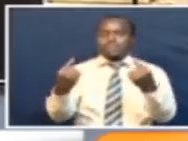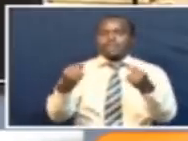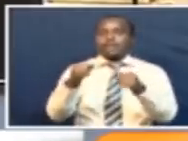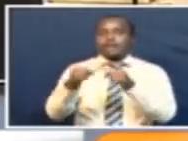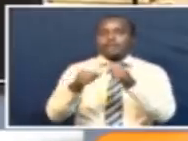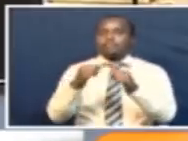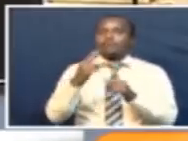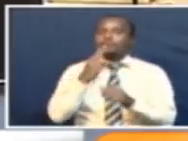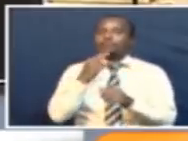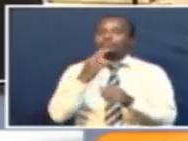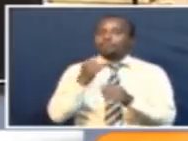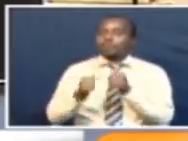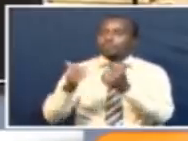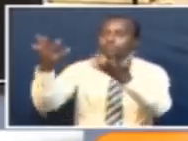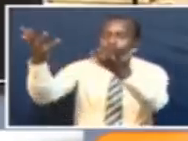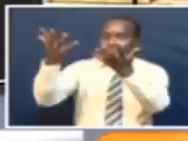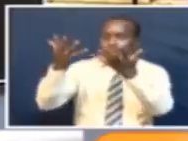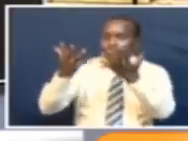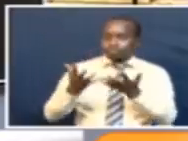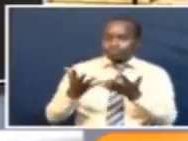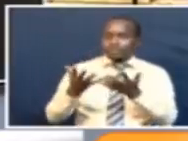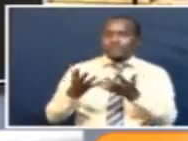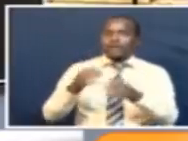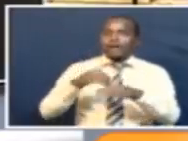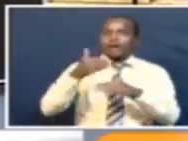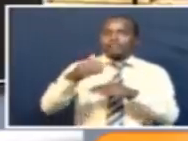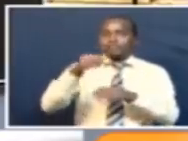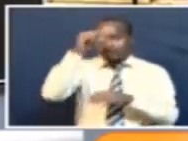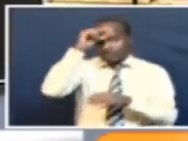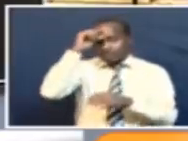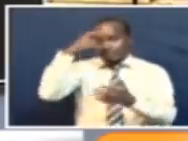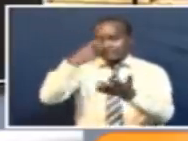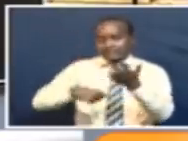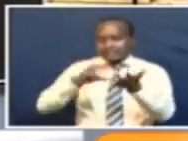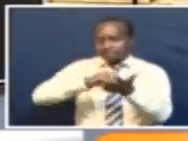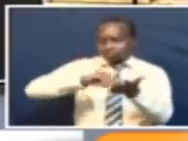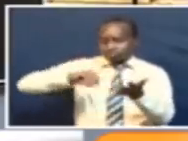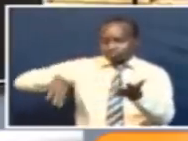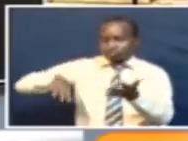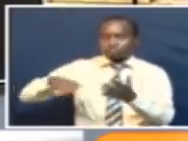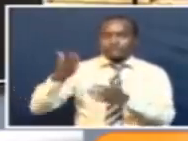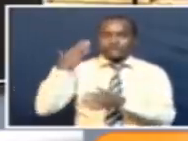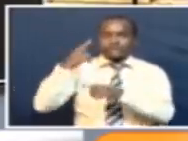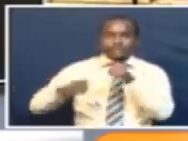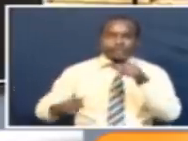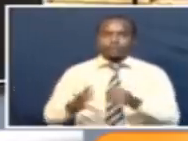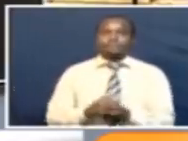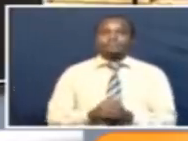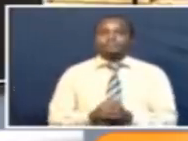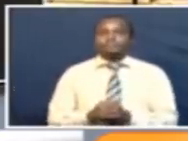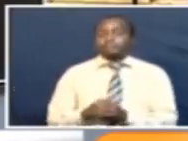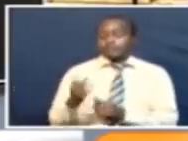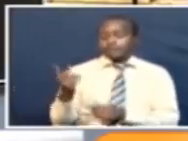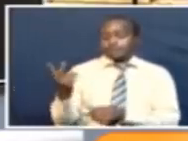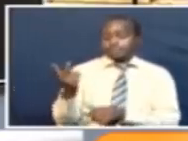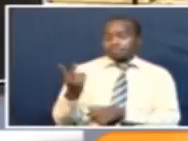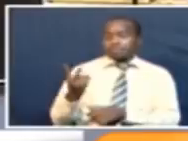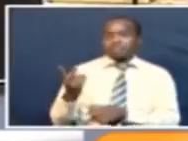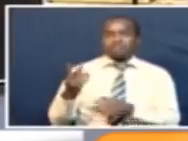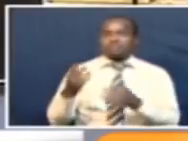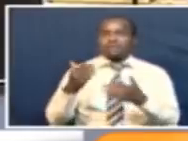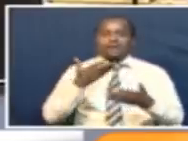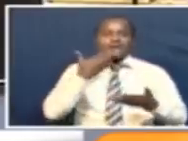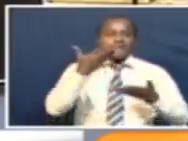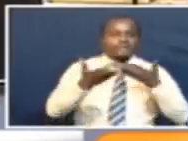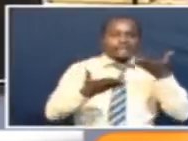sugar that was imported after the government gave a tax waiver to importers last year. The two cabinet secretaries failed to answer